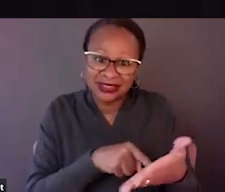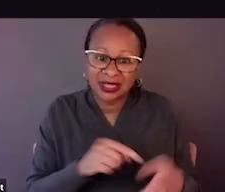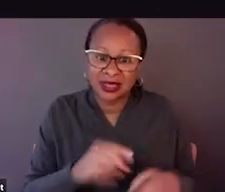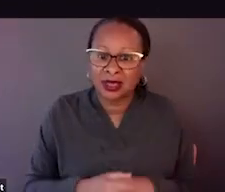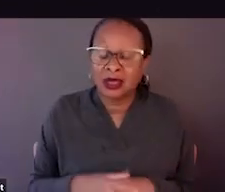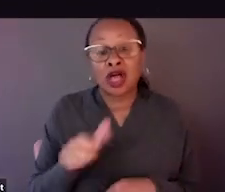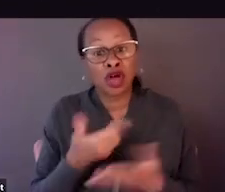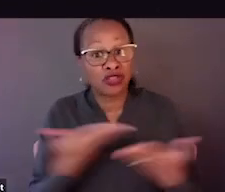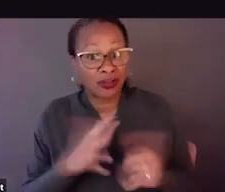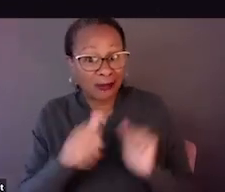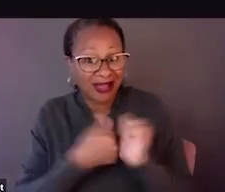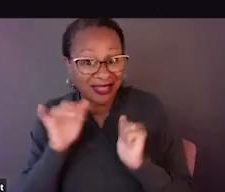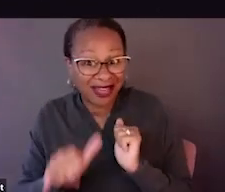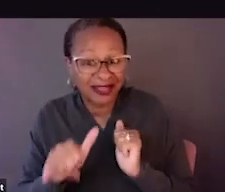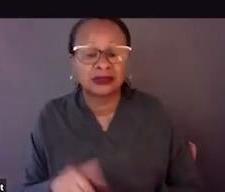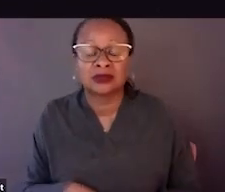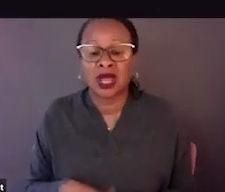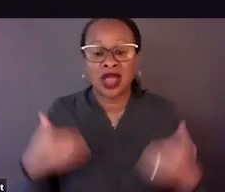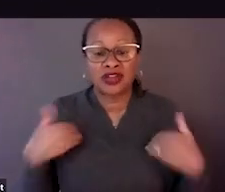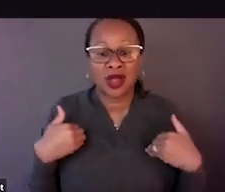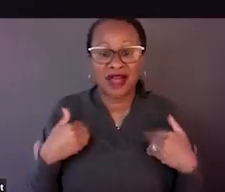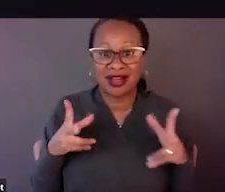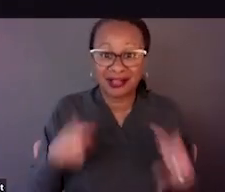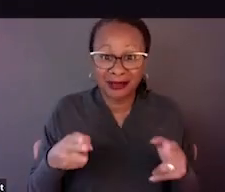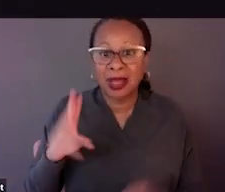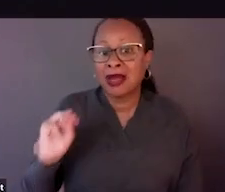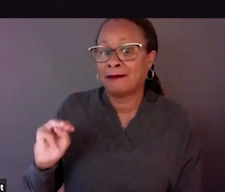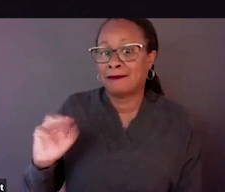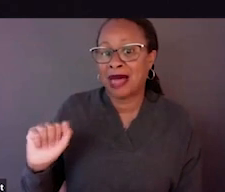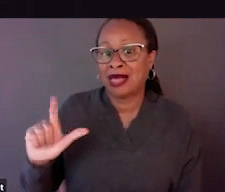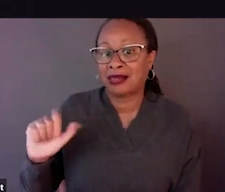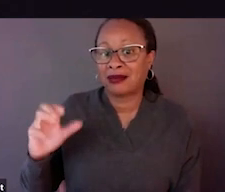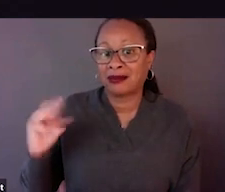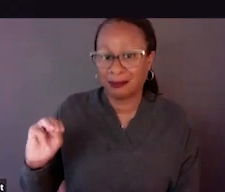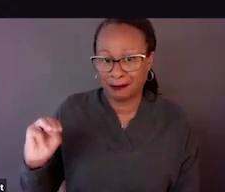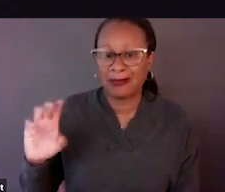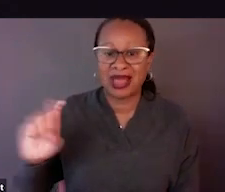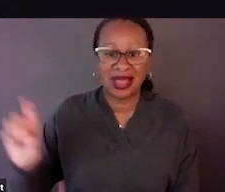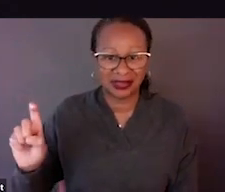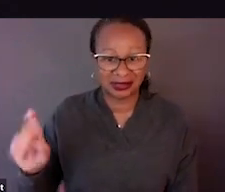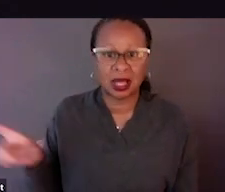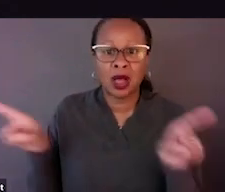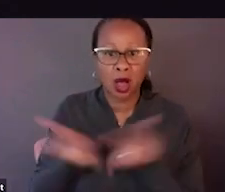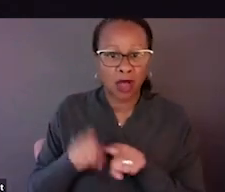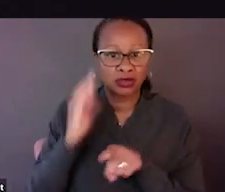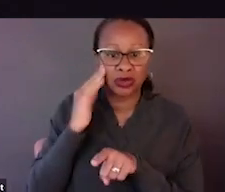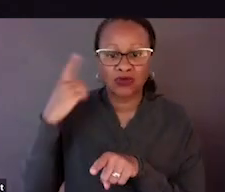other thing too. So right behind him, you have the clip of Malcolm X. Now Malcolm X is also known for, you